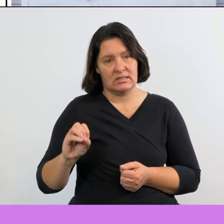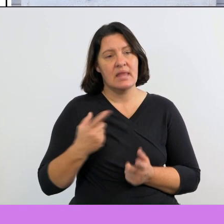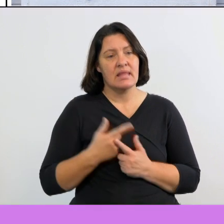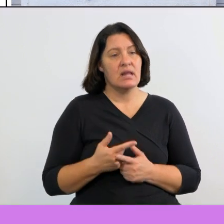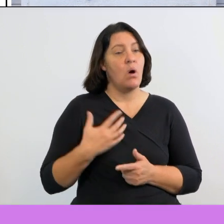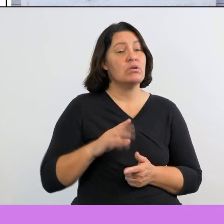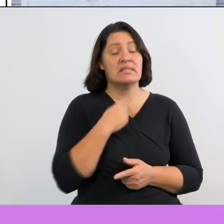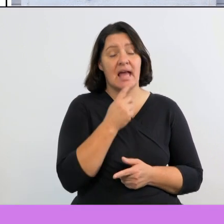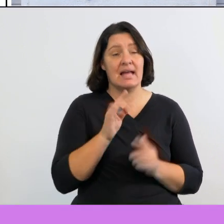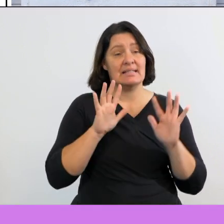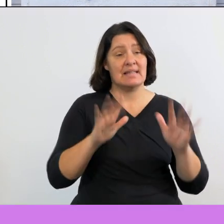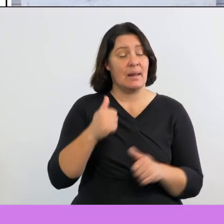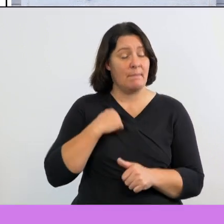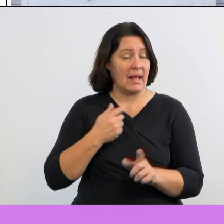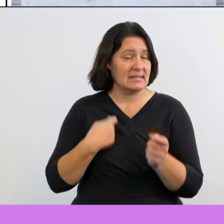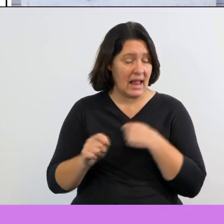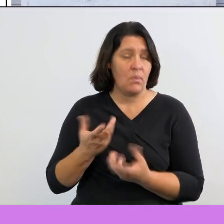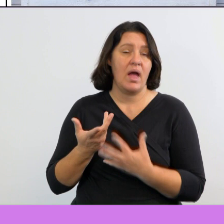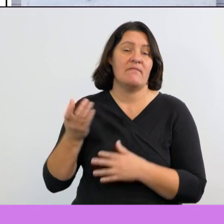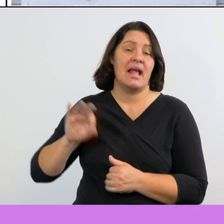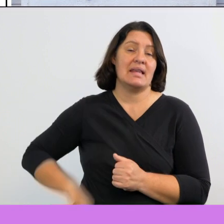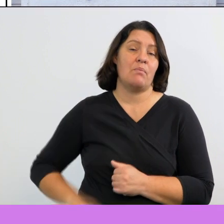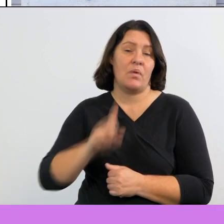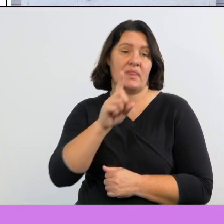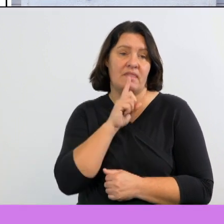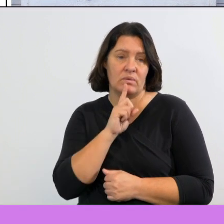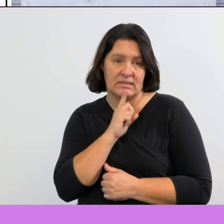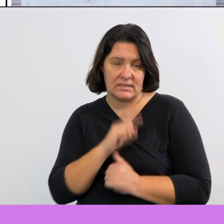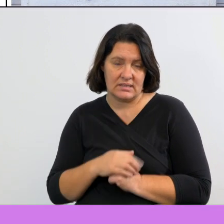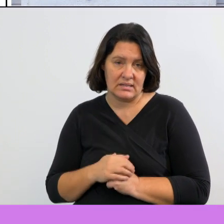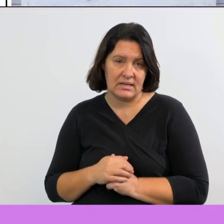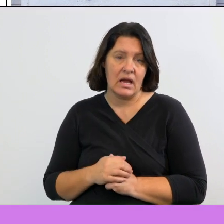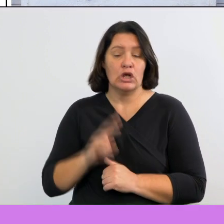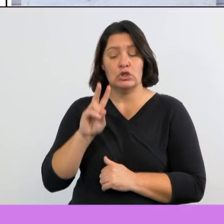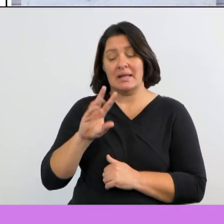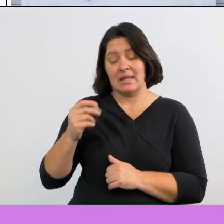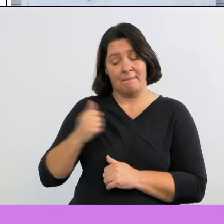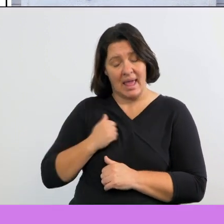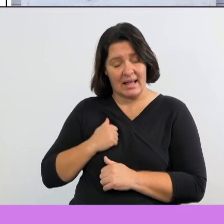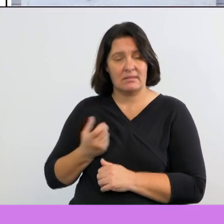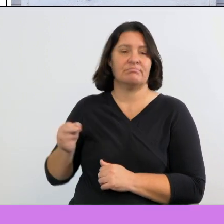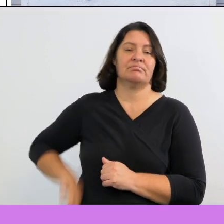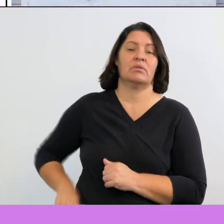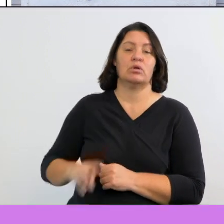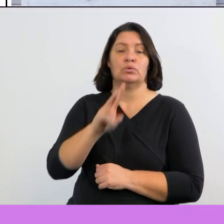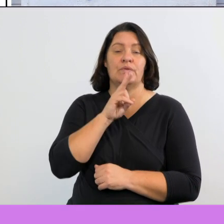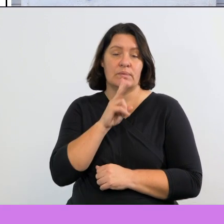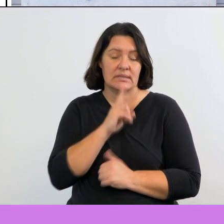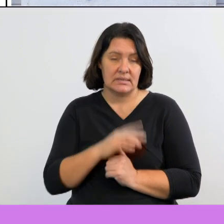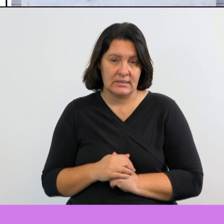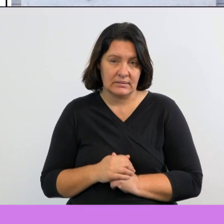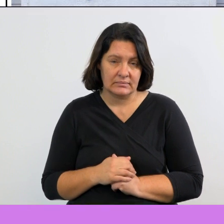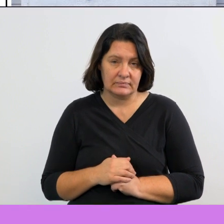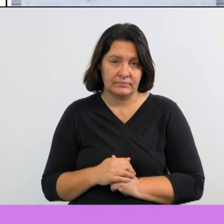we are saying if she sells 10 bags, she'll have an income of 1,000 Rand. 20 bags, an income of 2,000